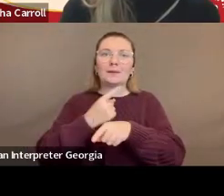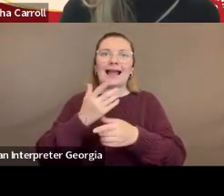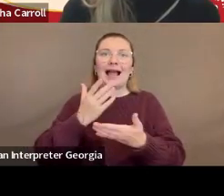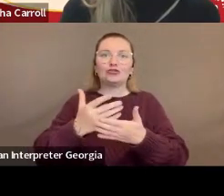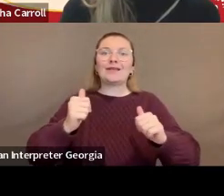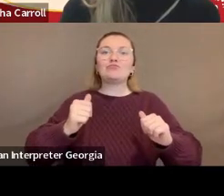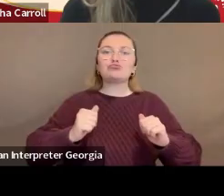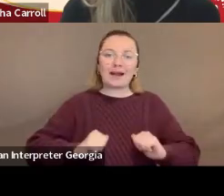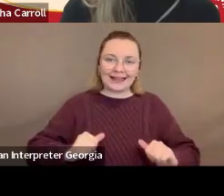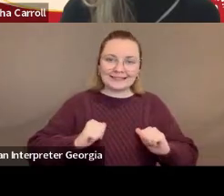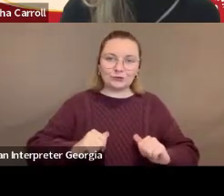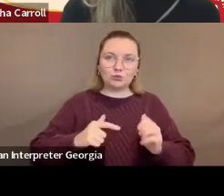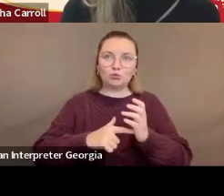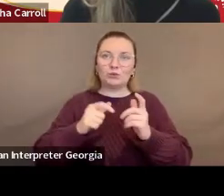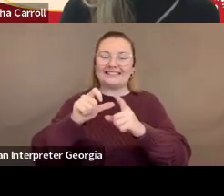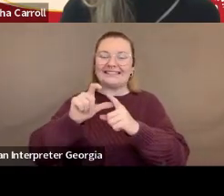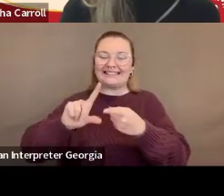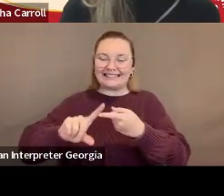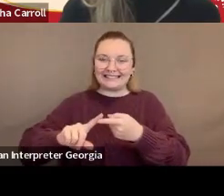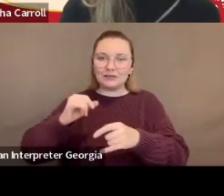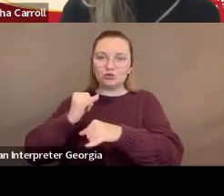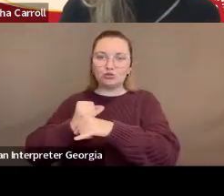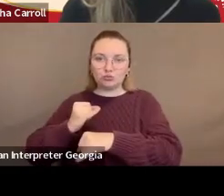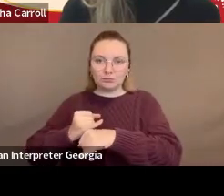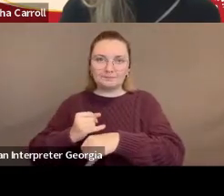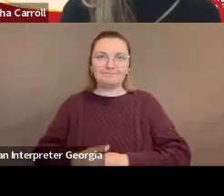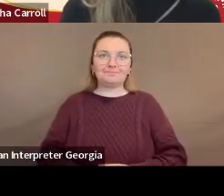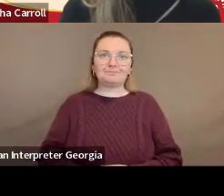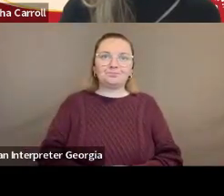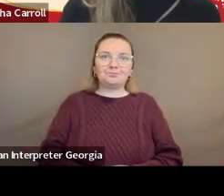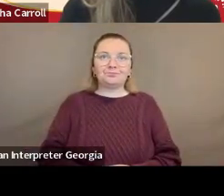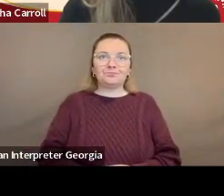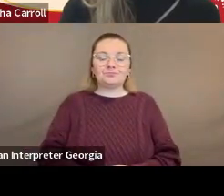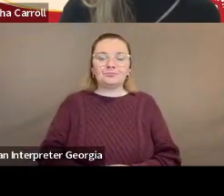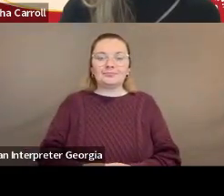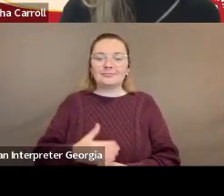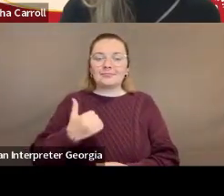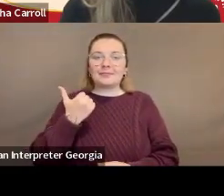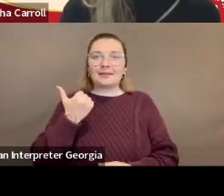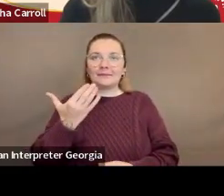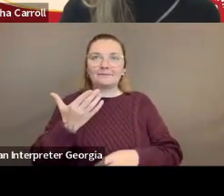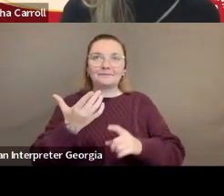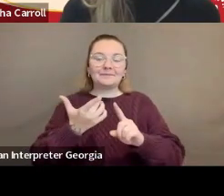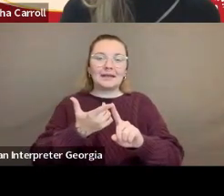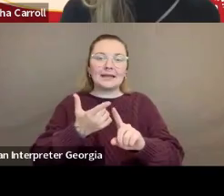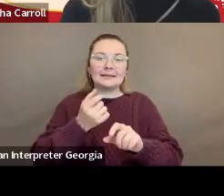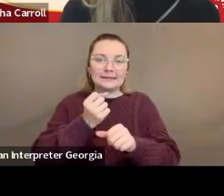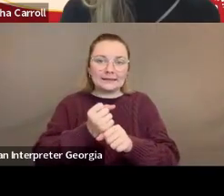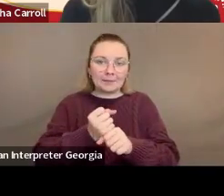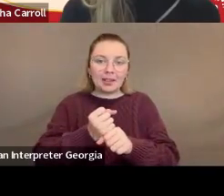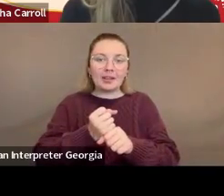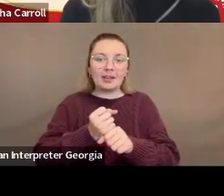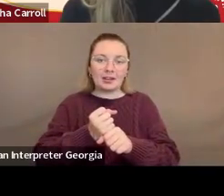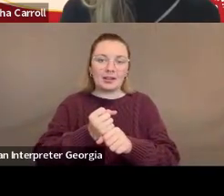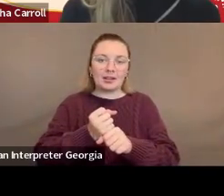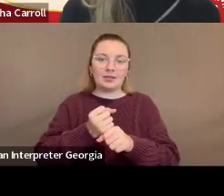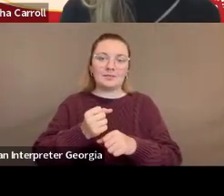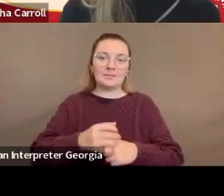of deinstitutionalization. So an example that we're all probably